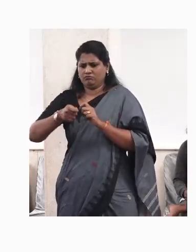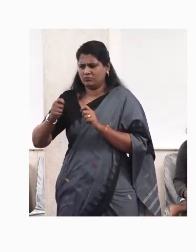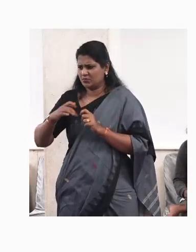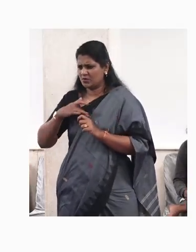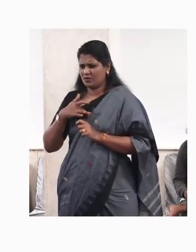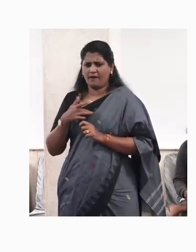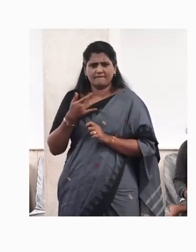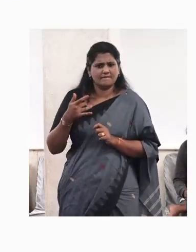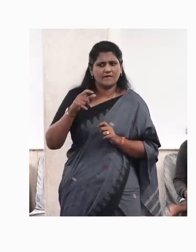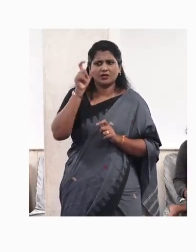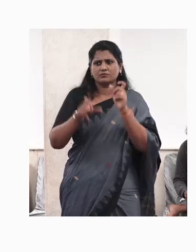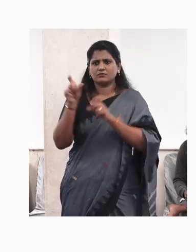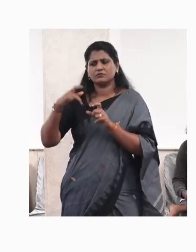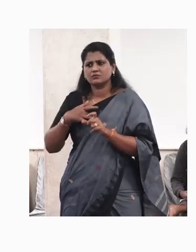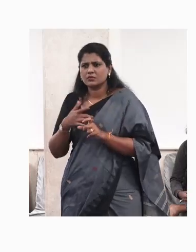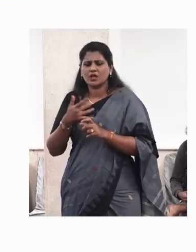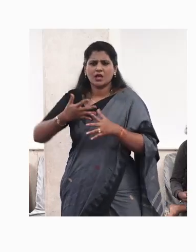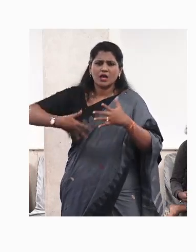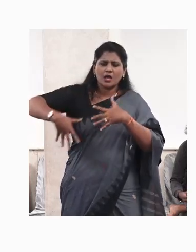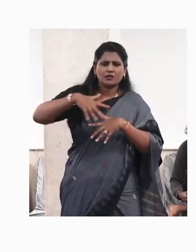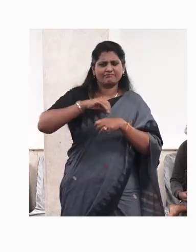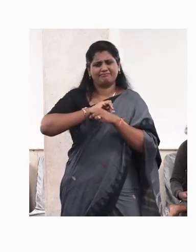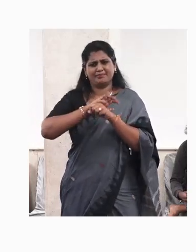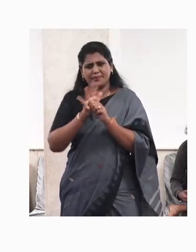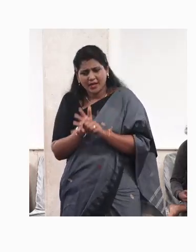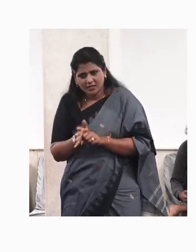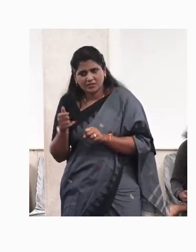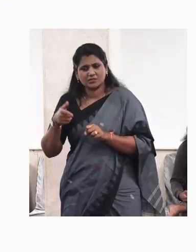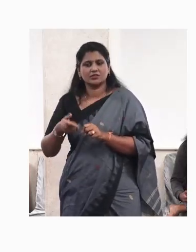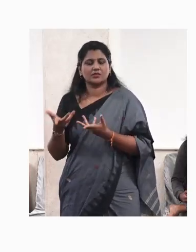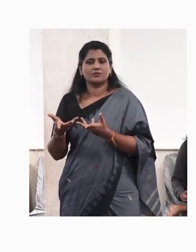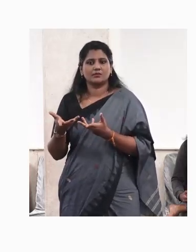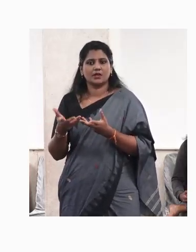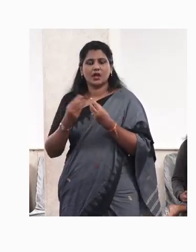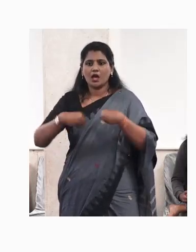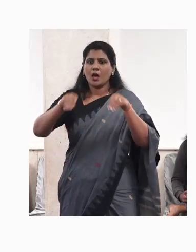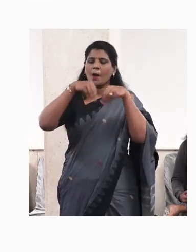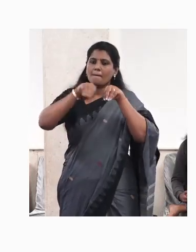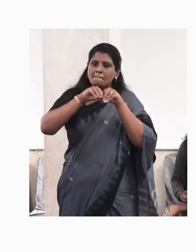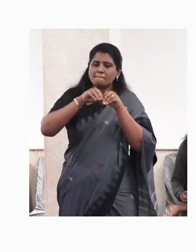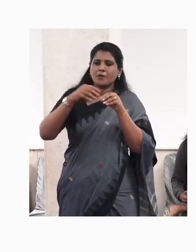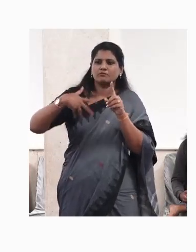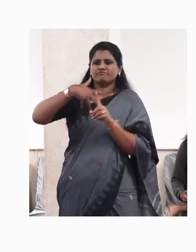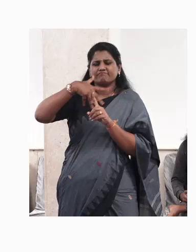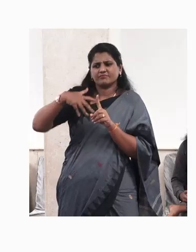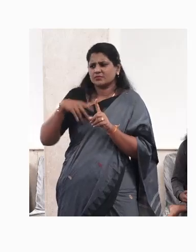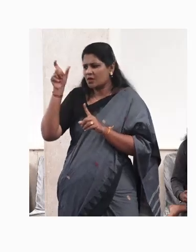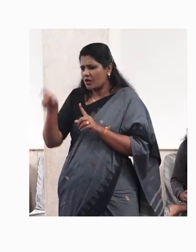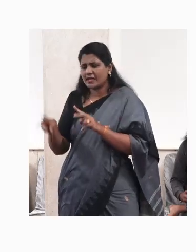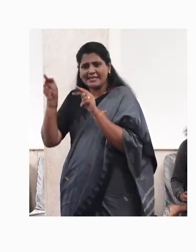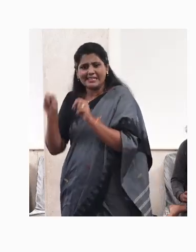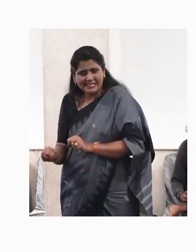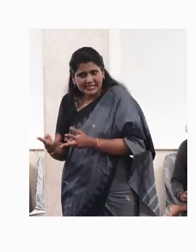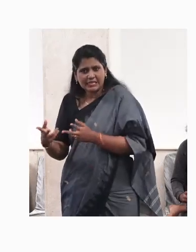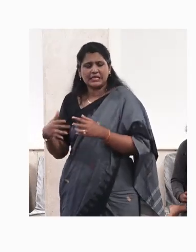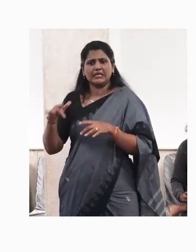emotions amidst a pandemic, being more also perceptive of each other's needs, of each